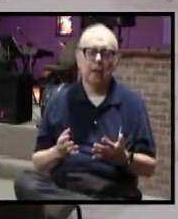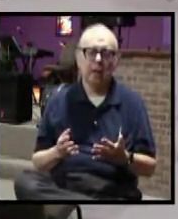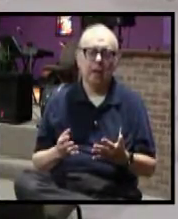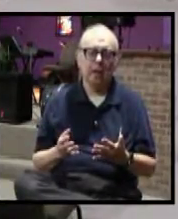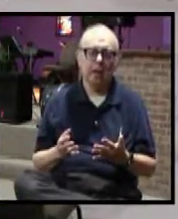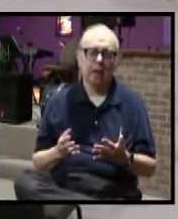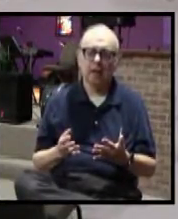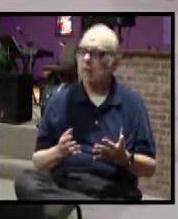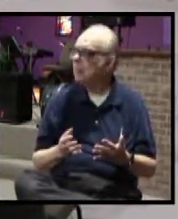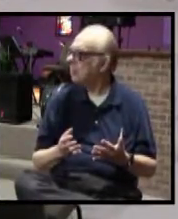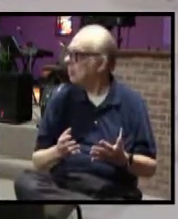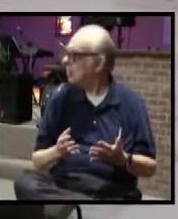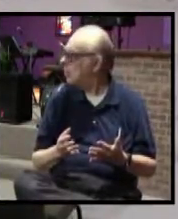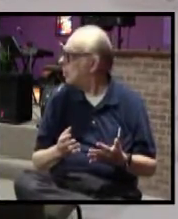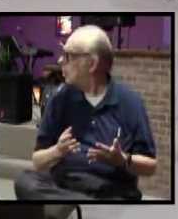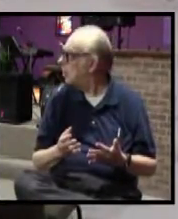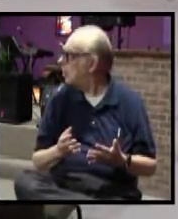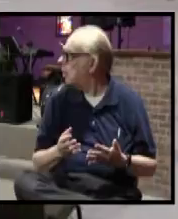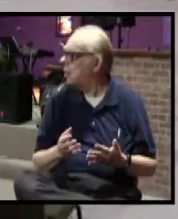I typically,